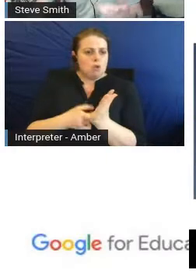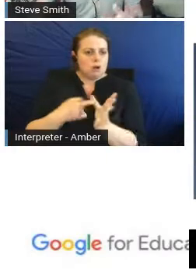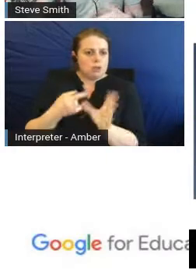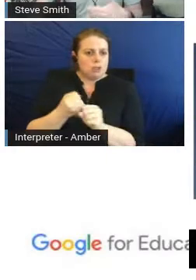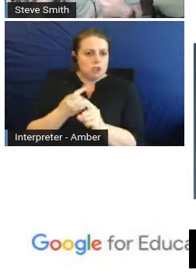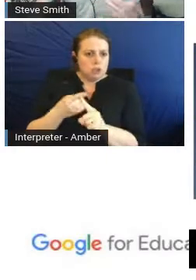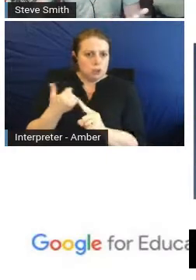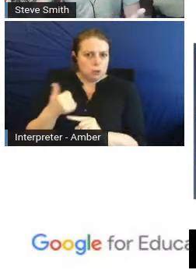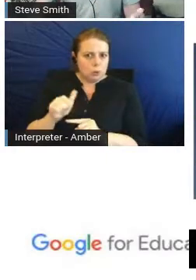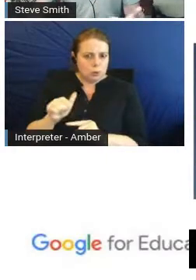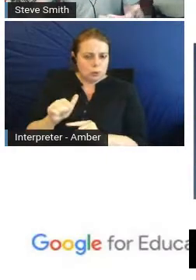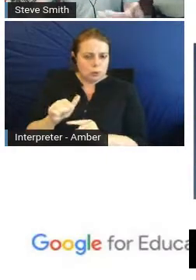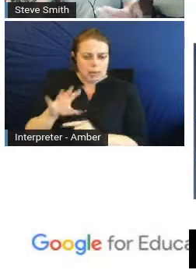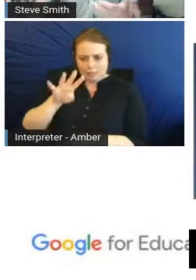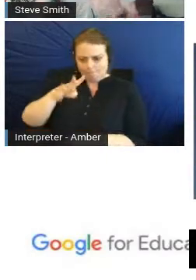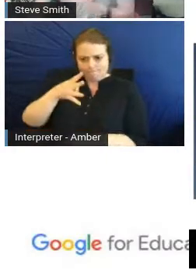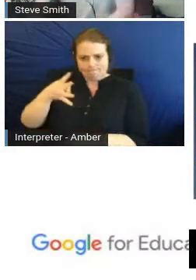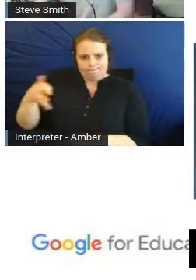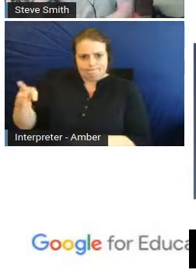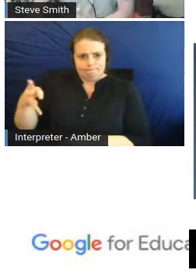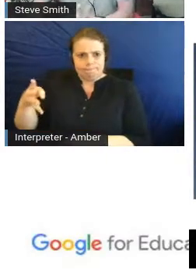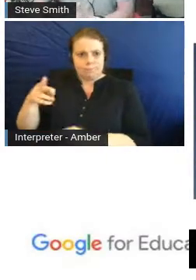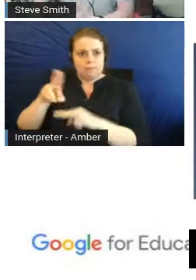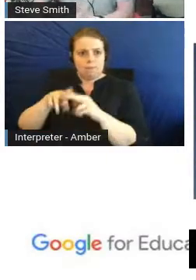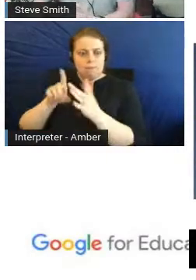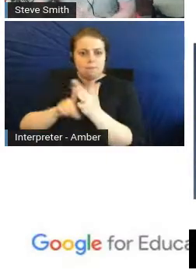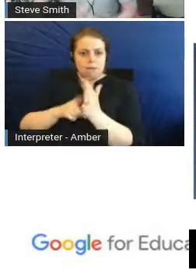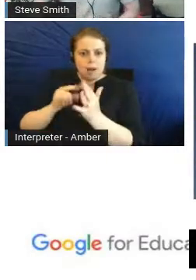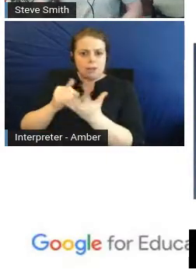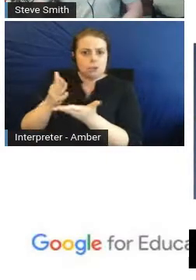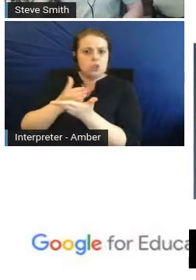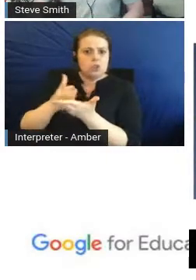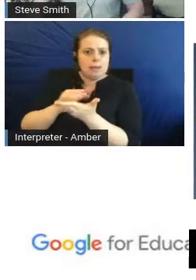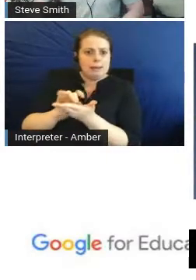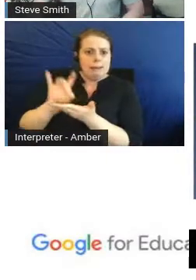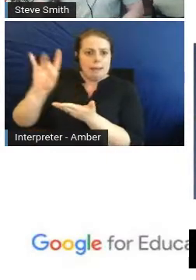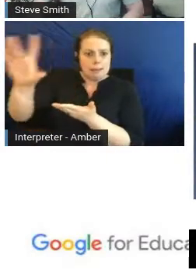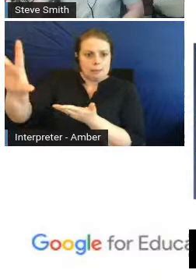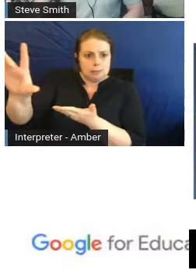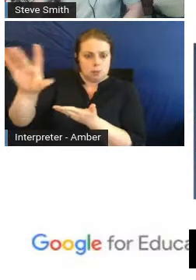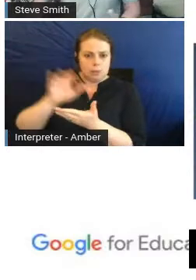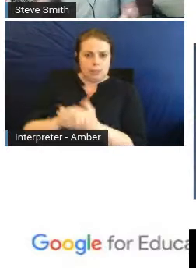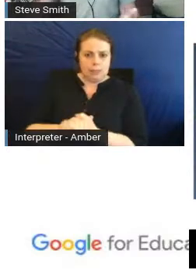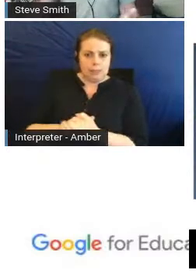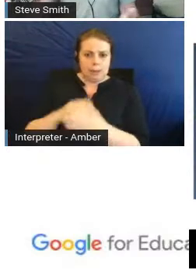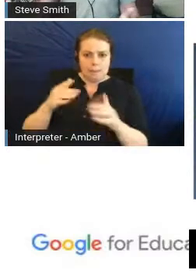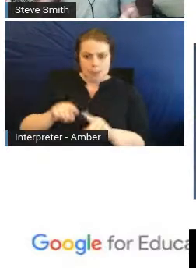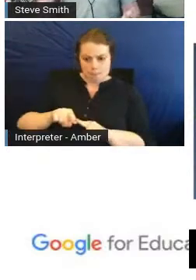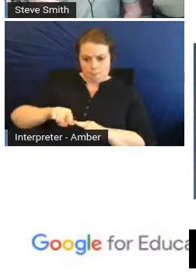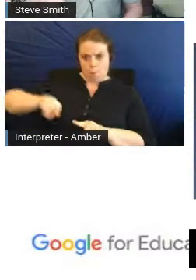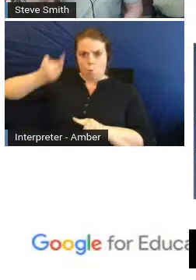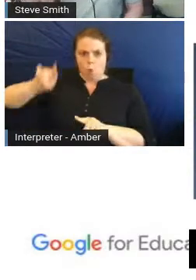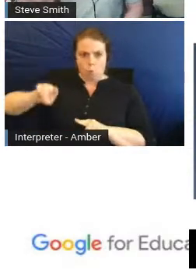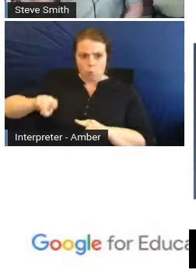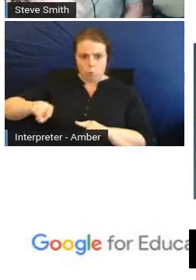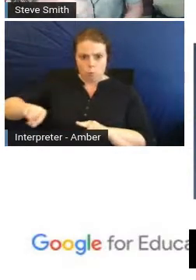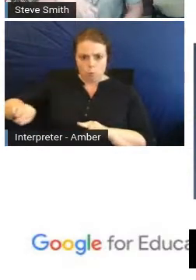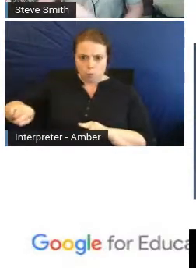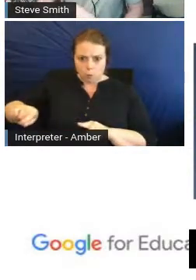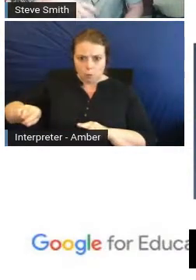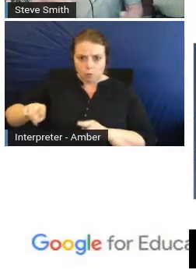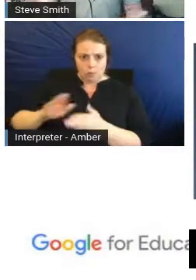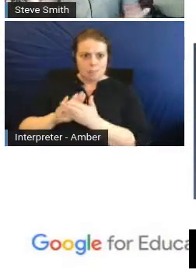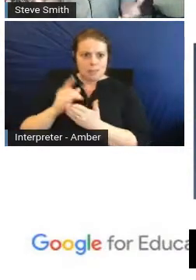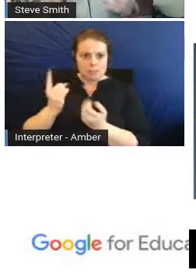of files that were shared externally. So there's a big spike here. I can see where things have been shared from